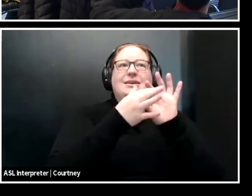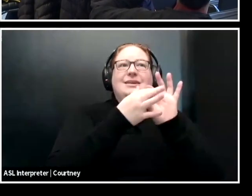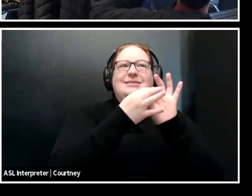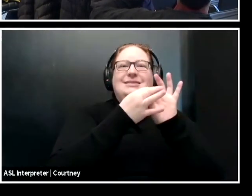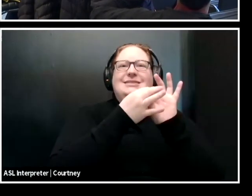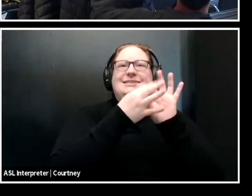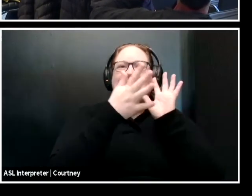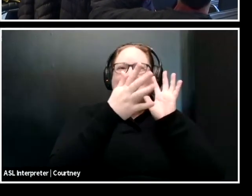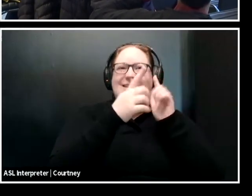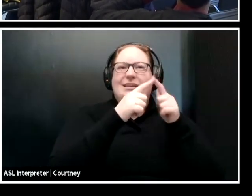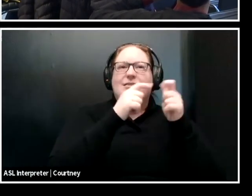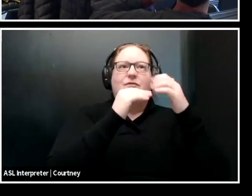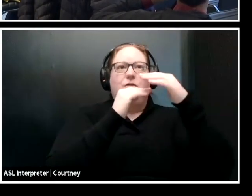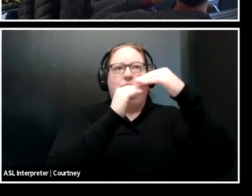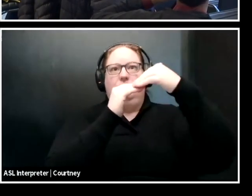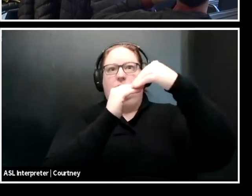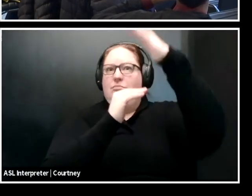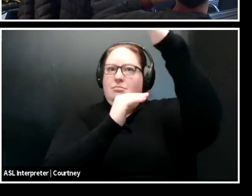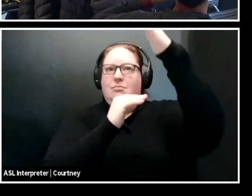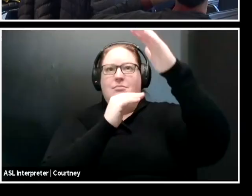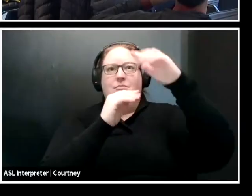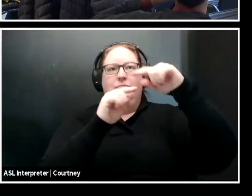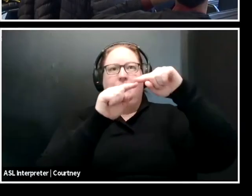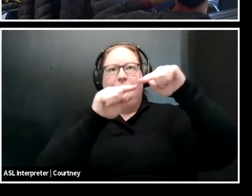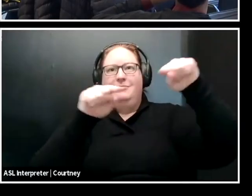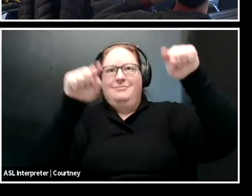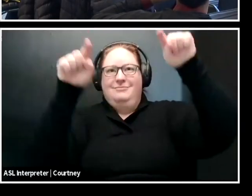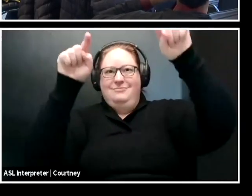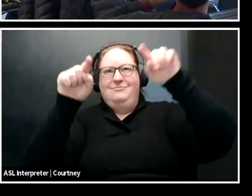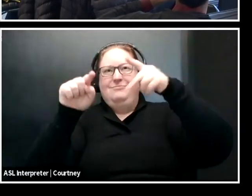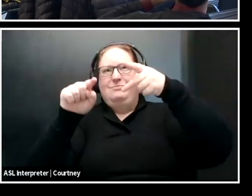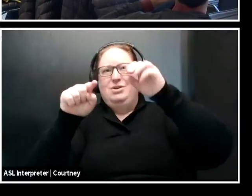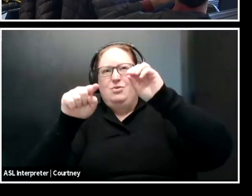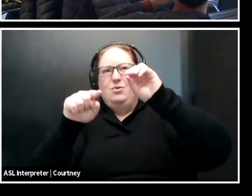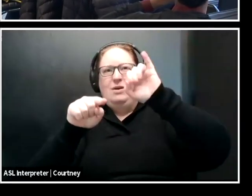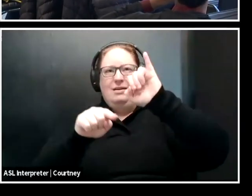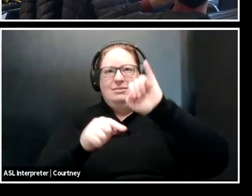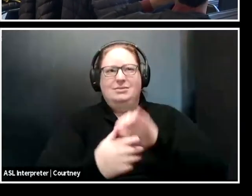the remaining POIs up on top.